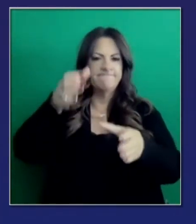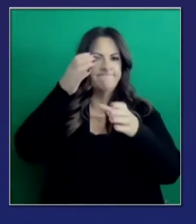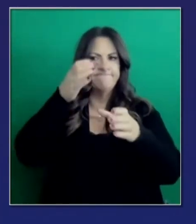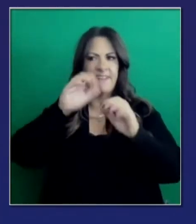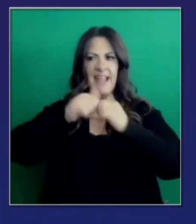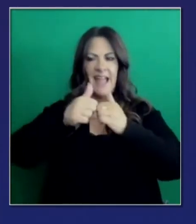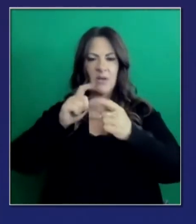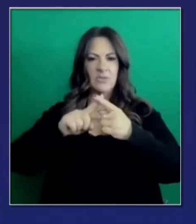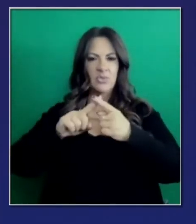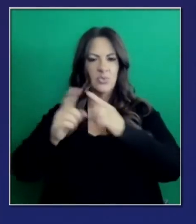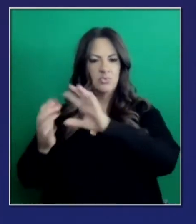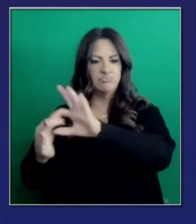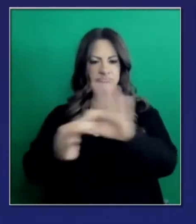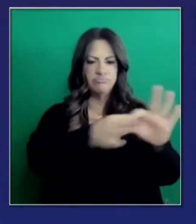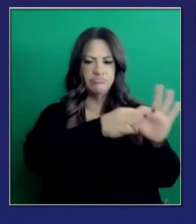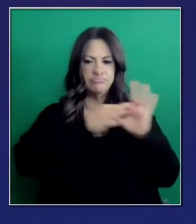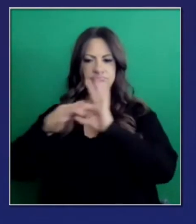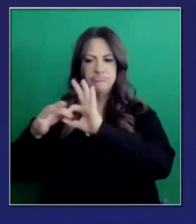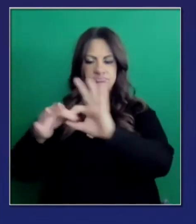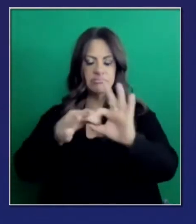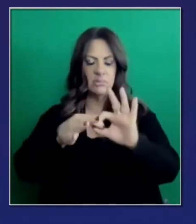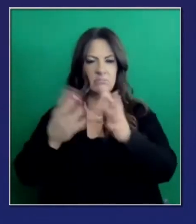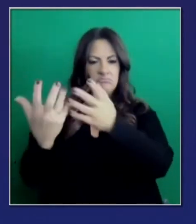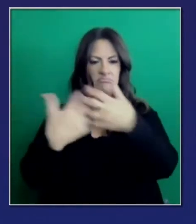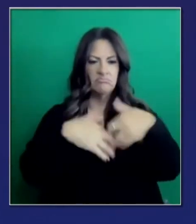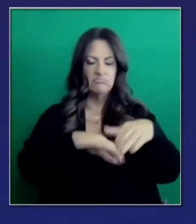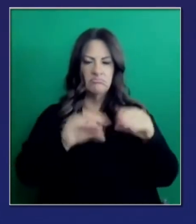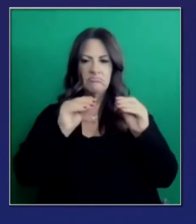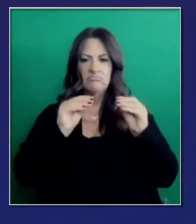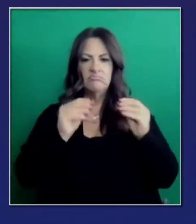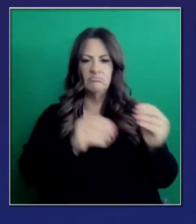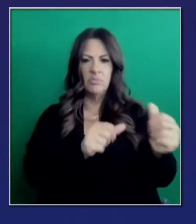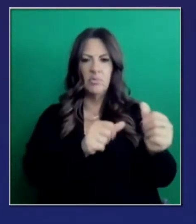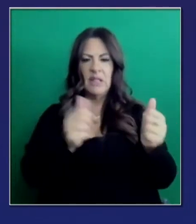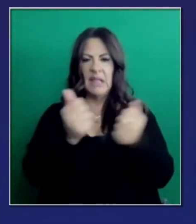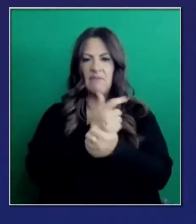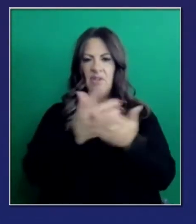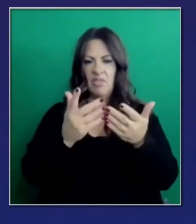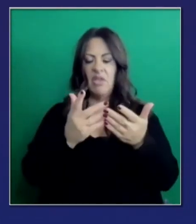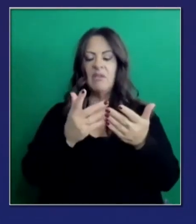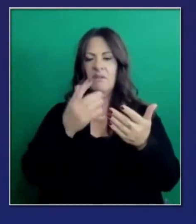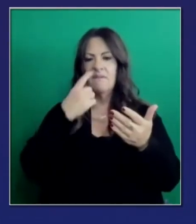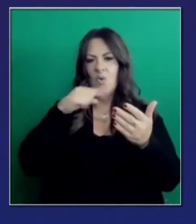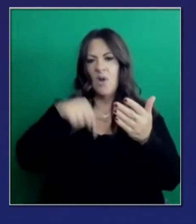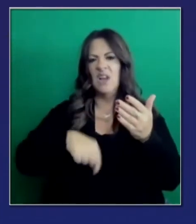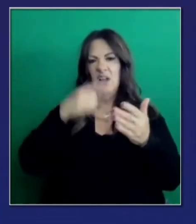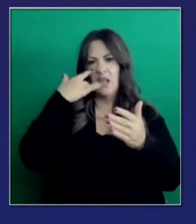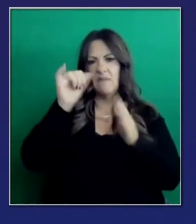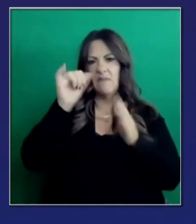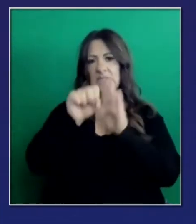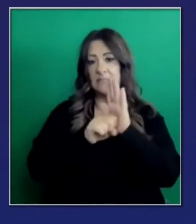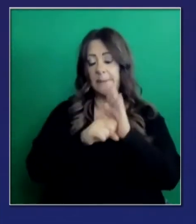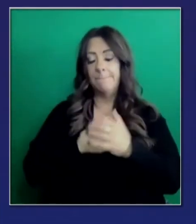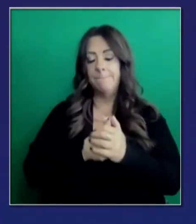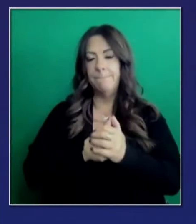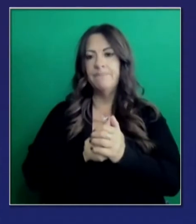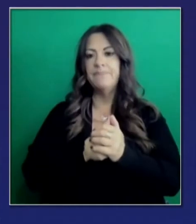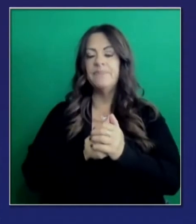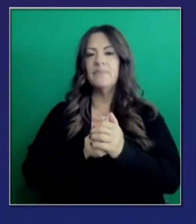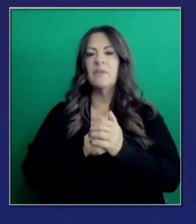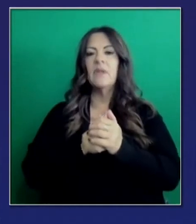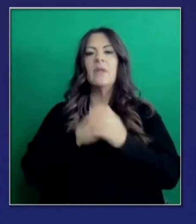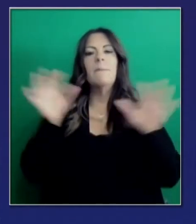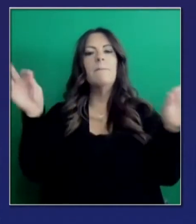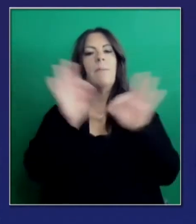role is, to drive things in a unified statewide approach. The whole idea is a more unified